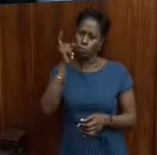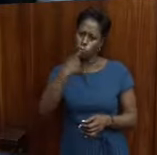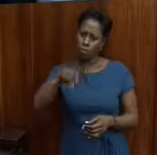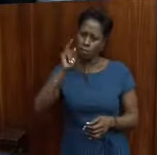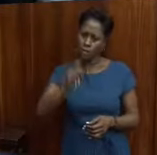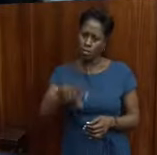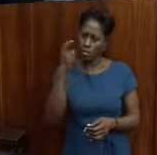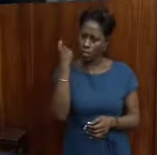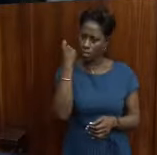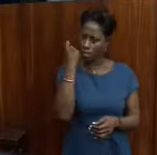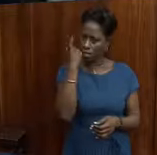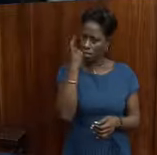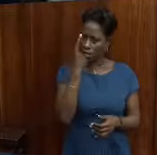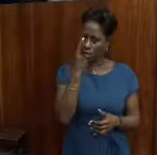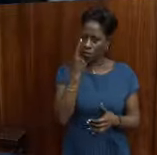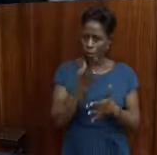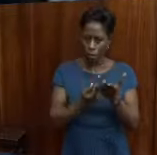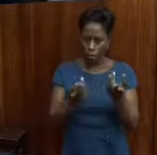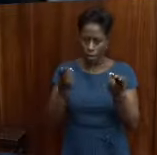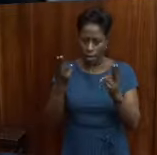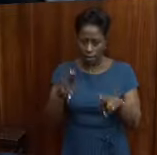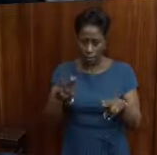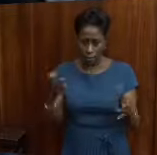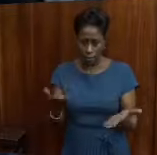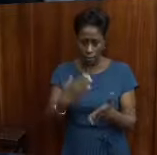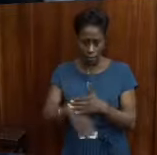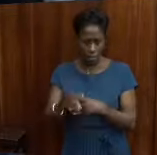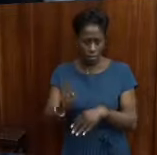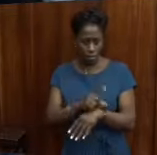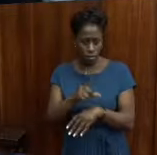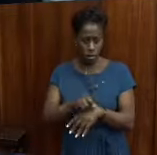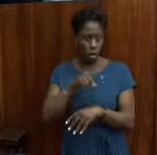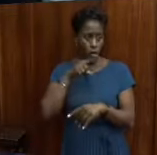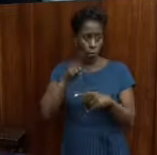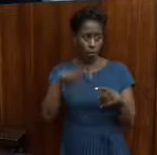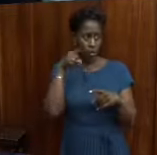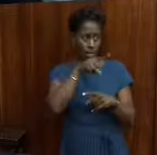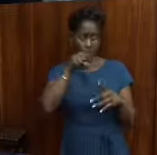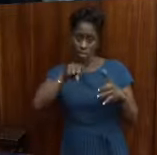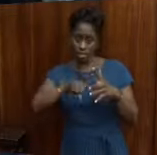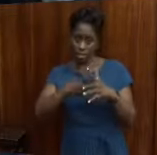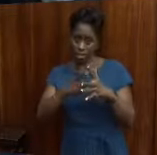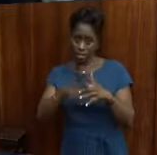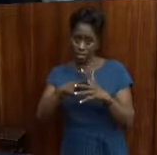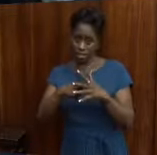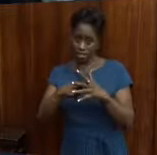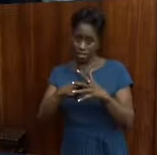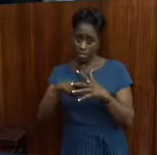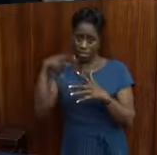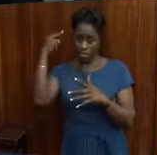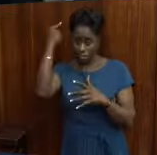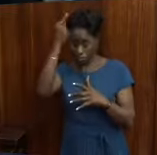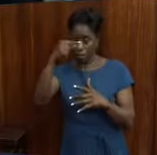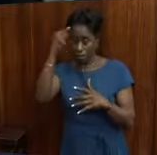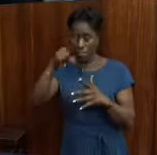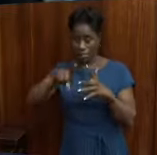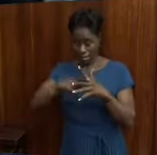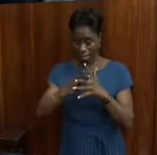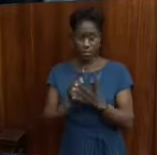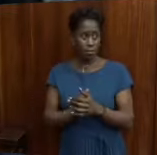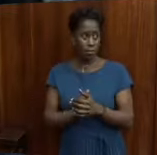country on July 26, 2021. Upon coming to office, the state of government finances was found to be in a very